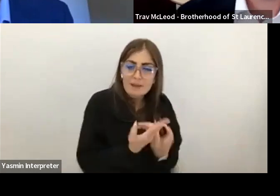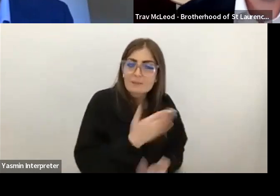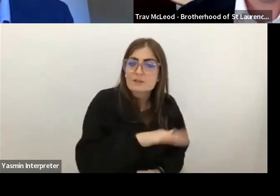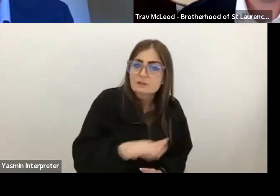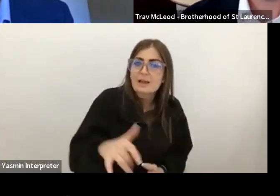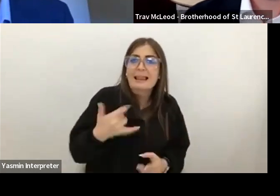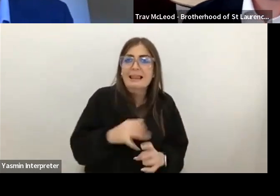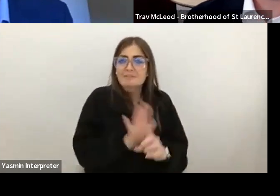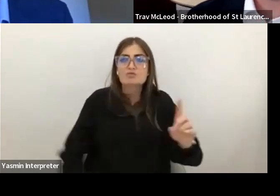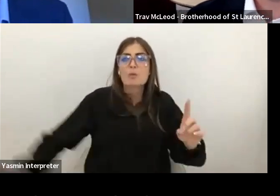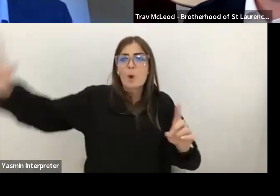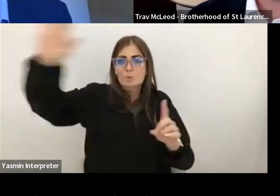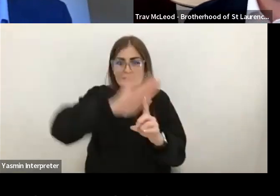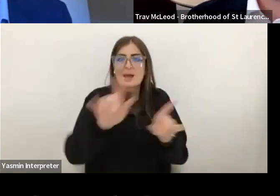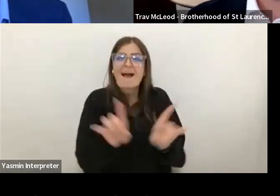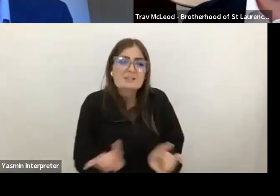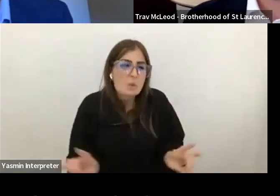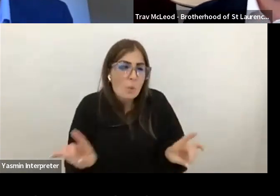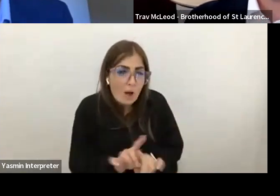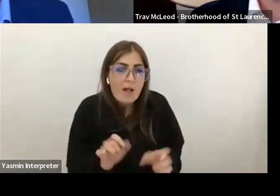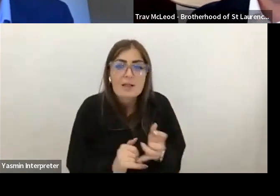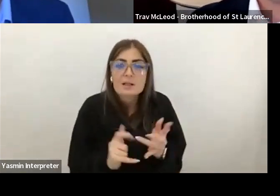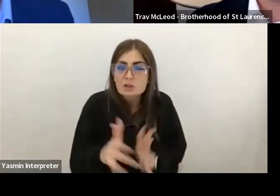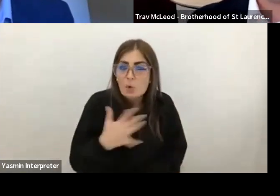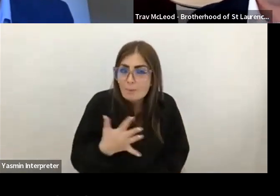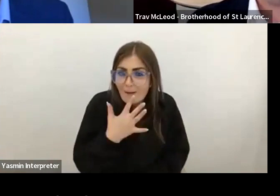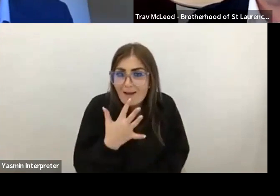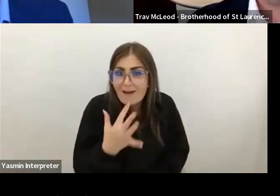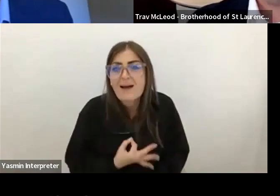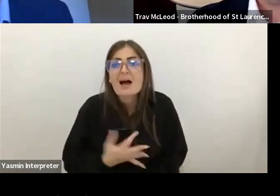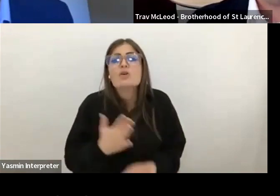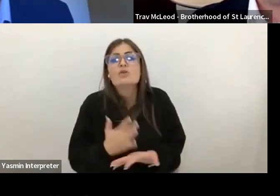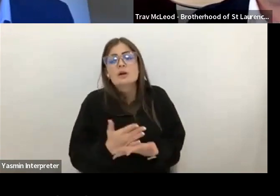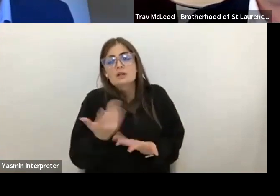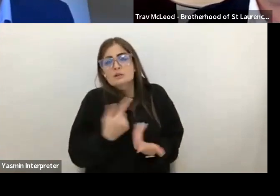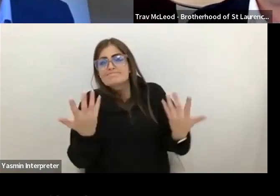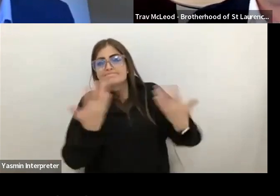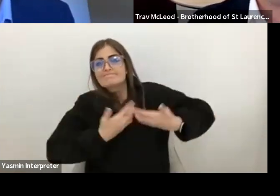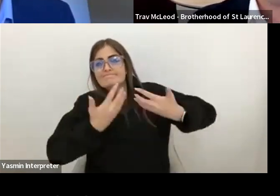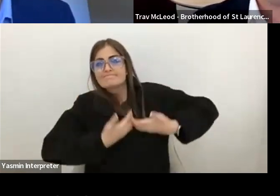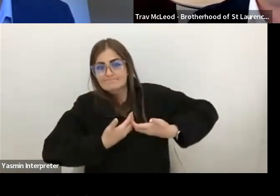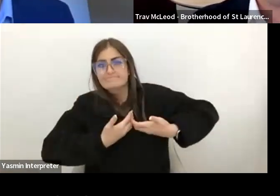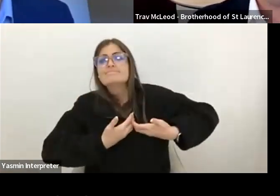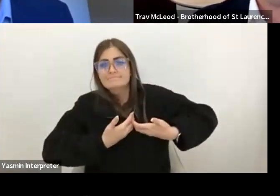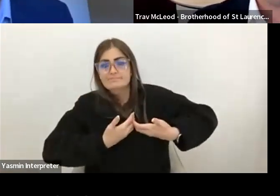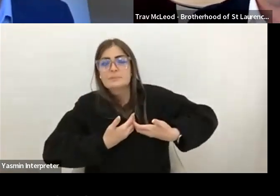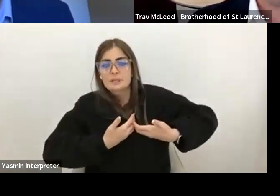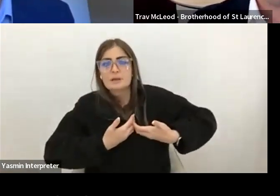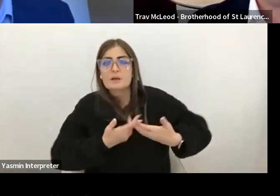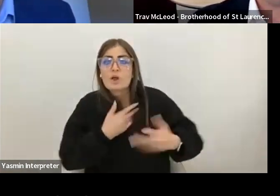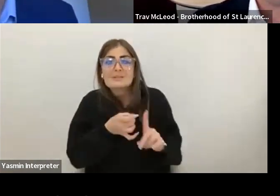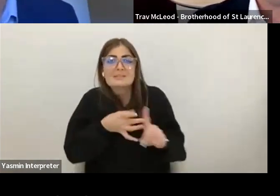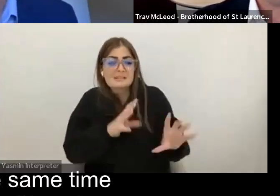in remote areas. So we really have been asked to foreground those